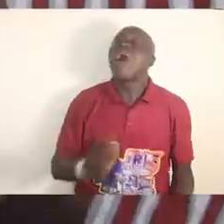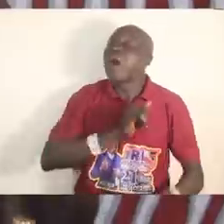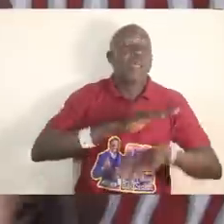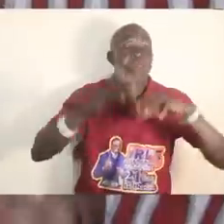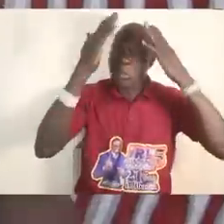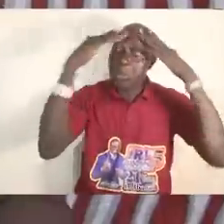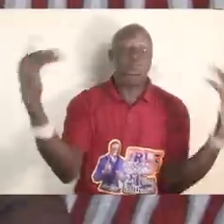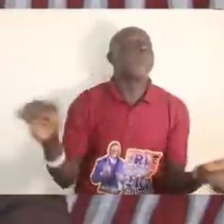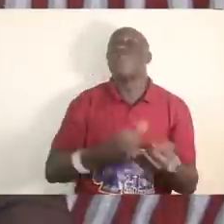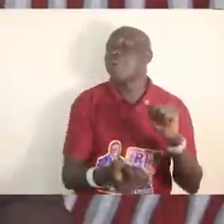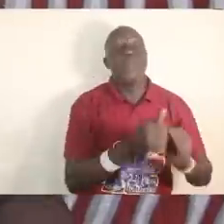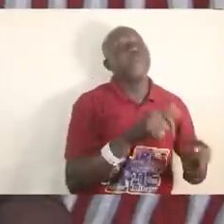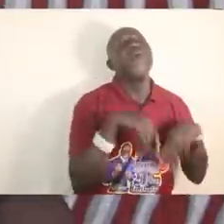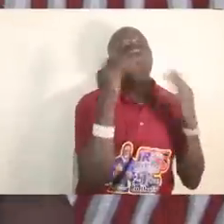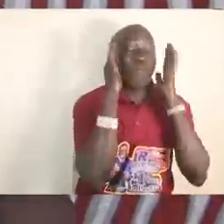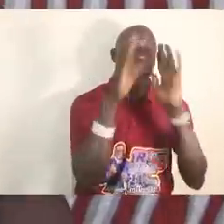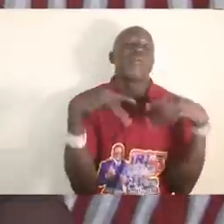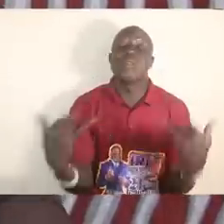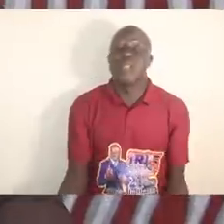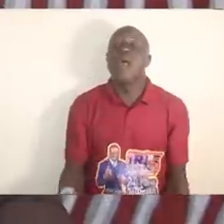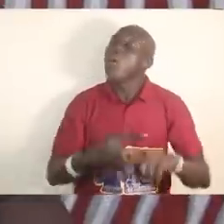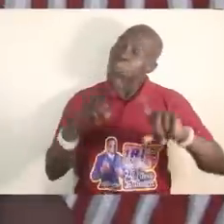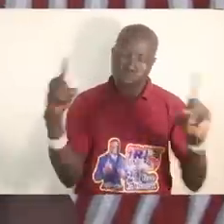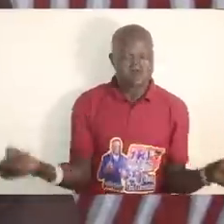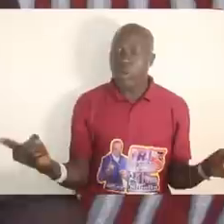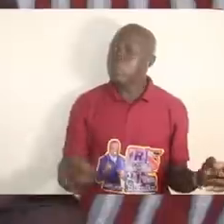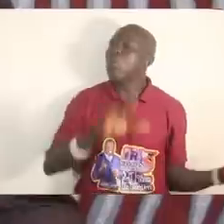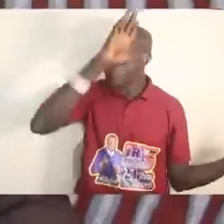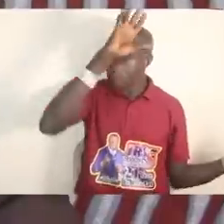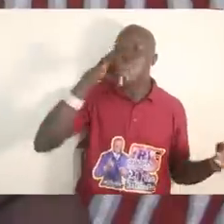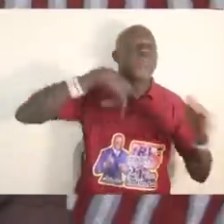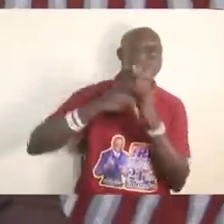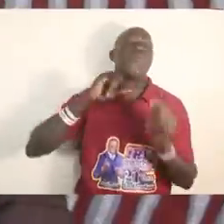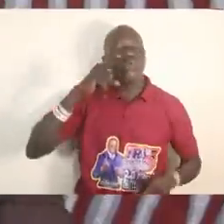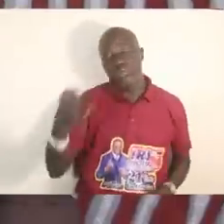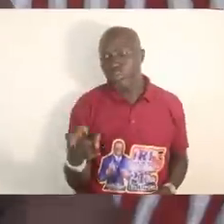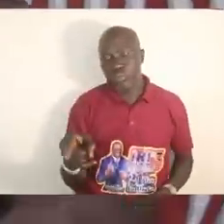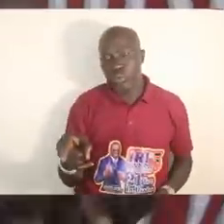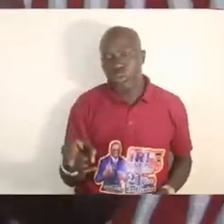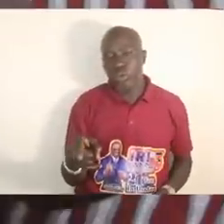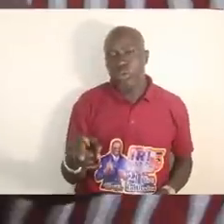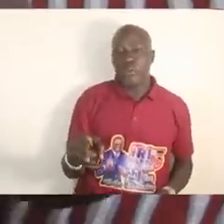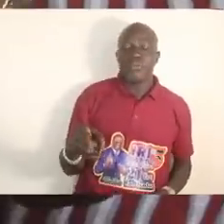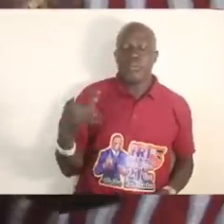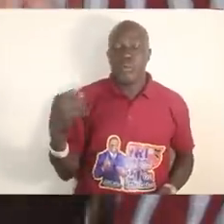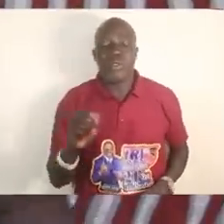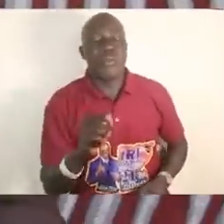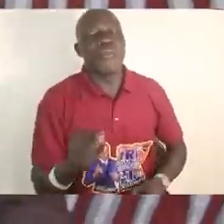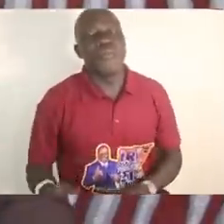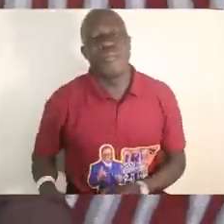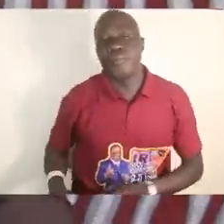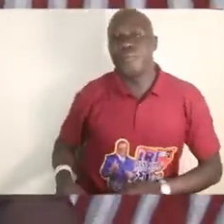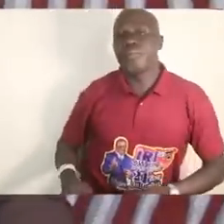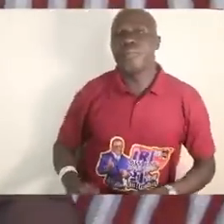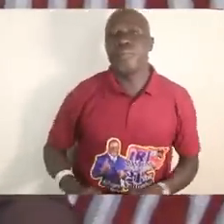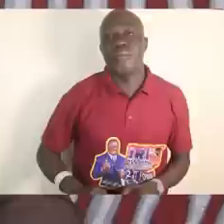tó wà lọ́wọ́ lọ́wọ́. I don't know the condition you are in. Àmọ́ ìrètí ń bẹ fún ọ. There is hope for you. Ìrètí máa ń bẹ o